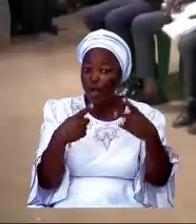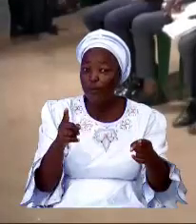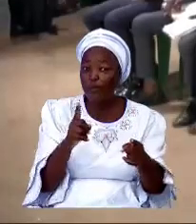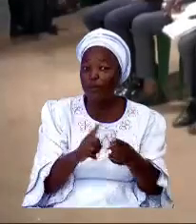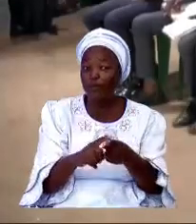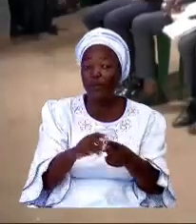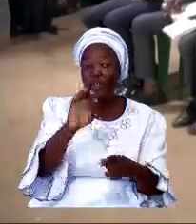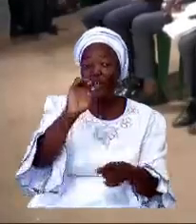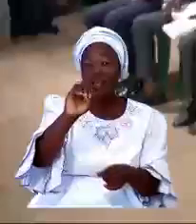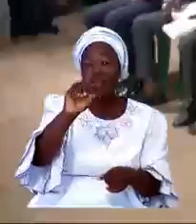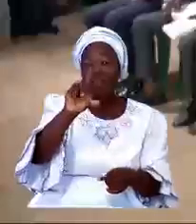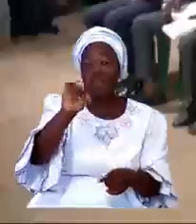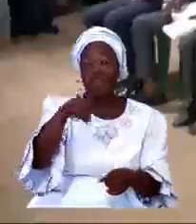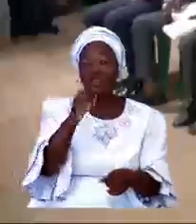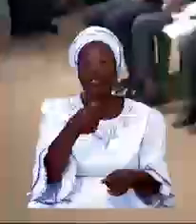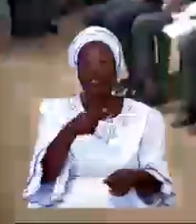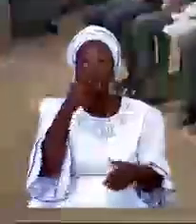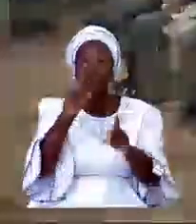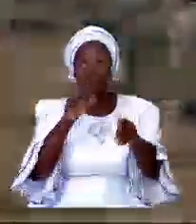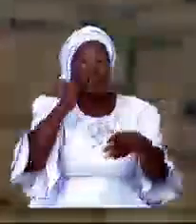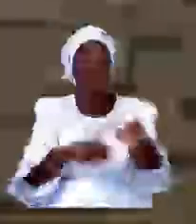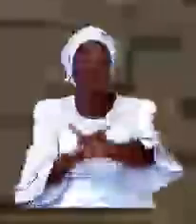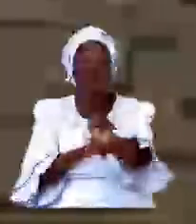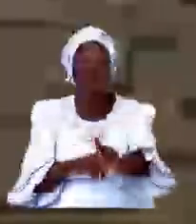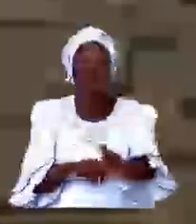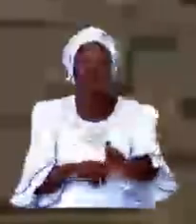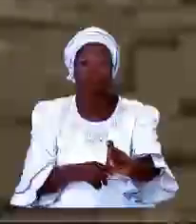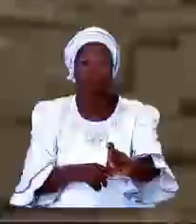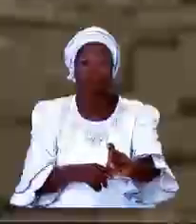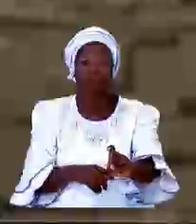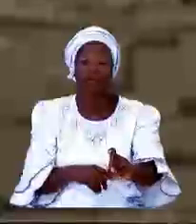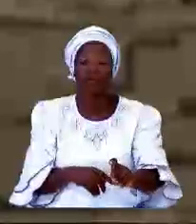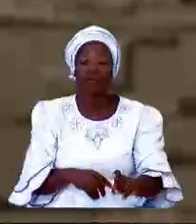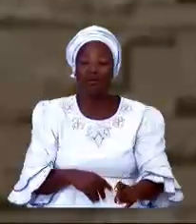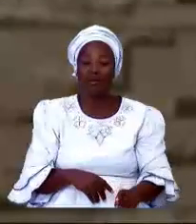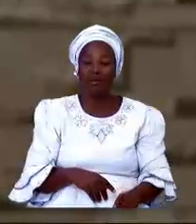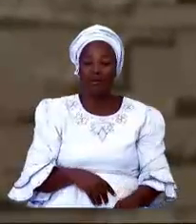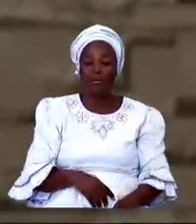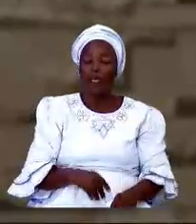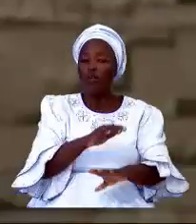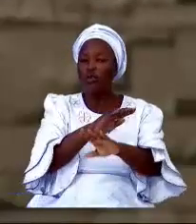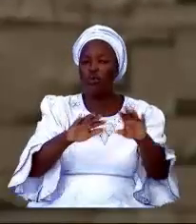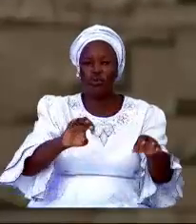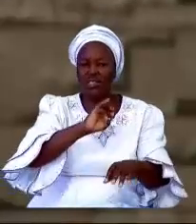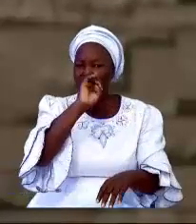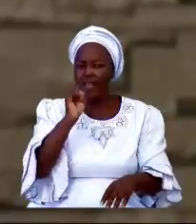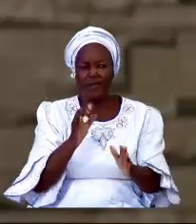Yeah. And now, what happened to Elijah? Did he die? I said, did he